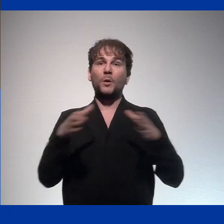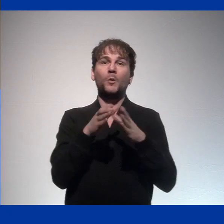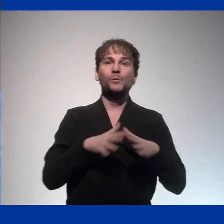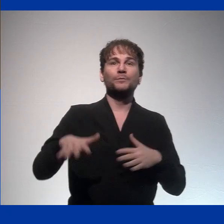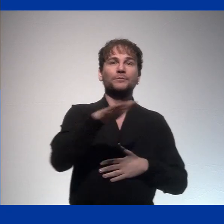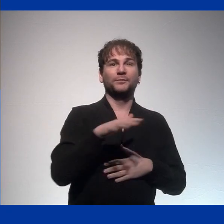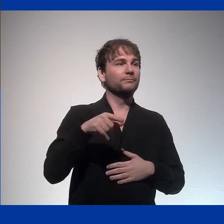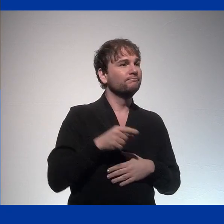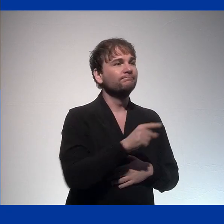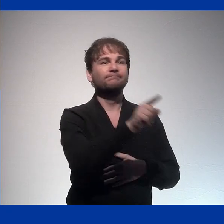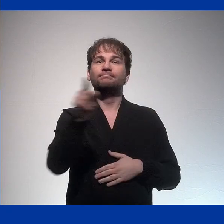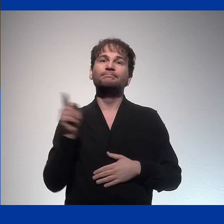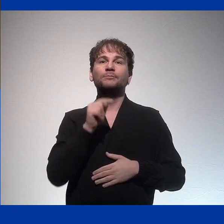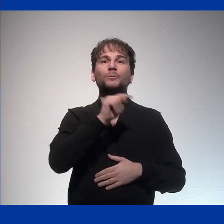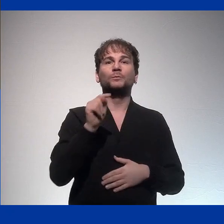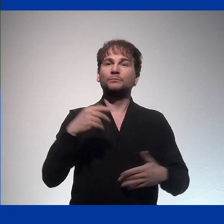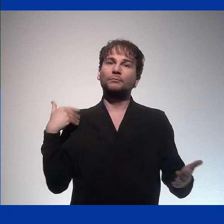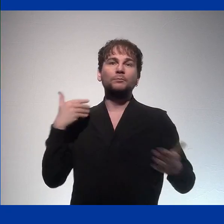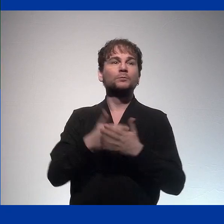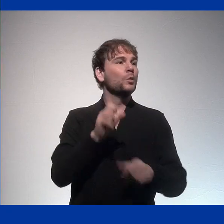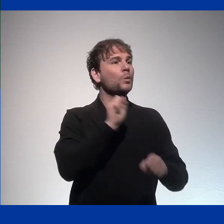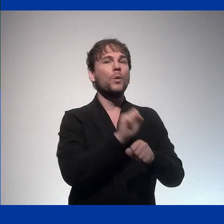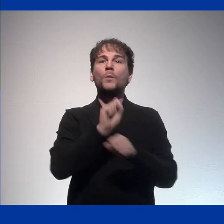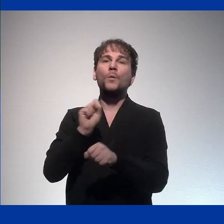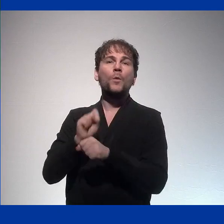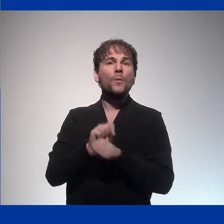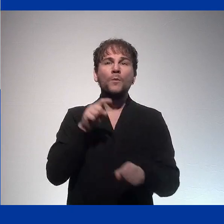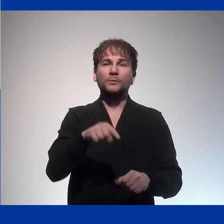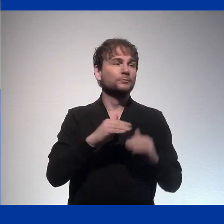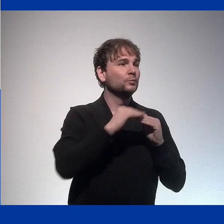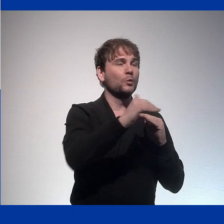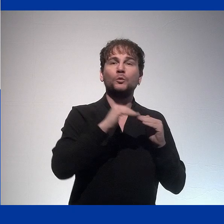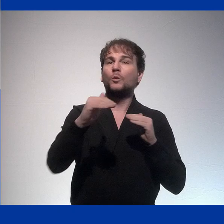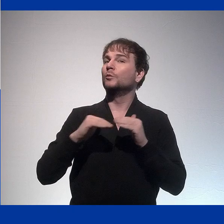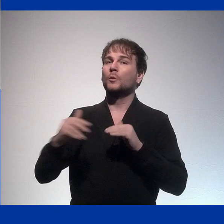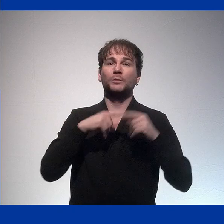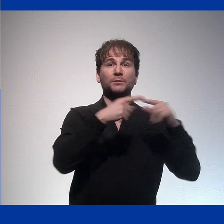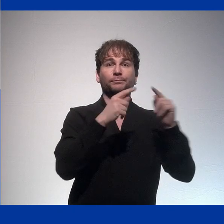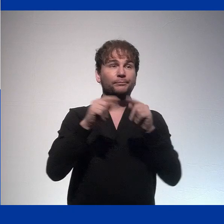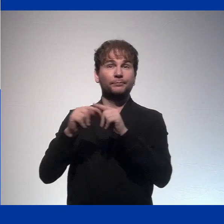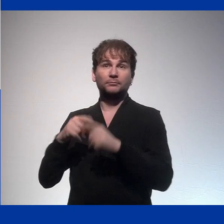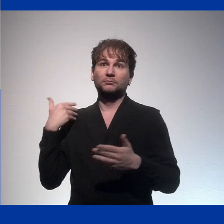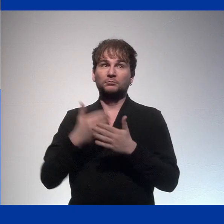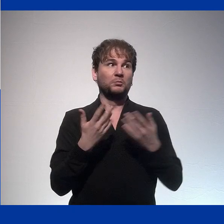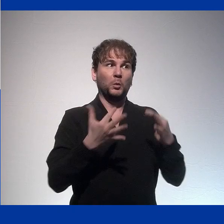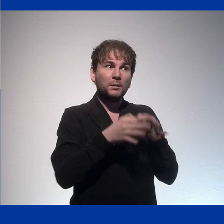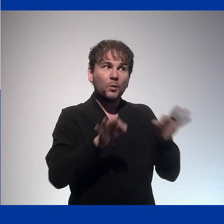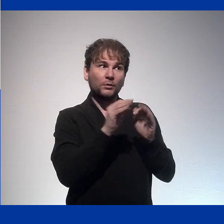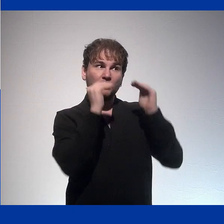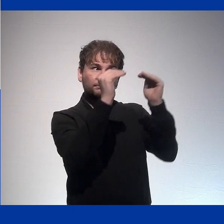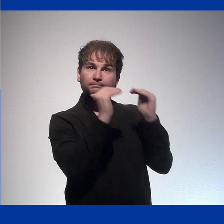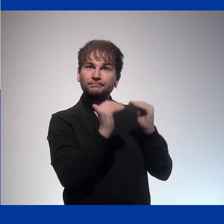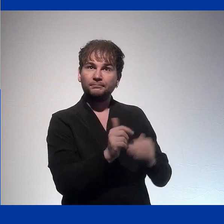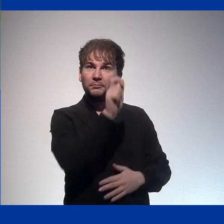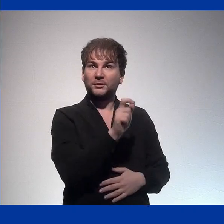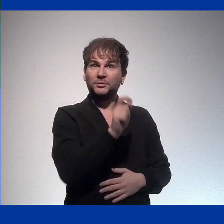than important, in the Bonn process, as they are the ones who work directly together with the young people. And the